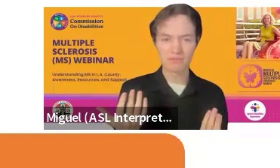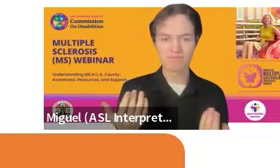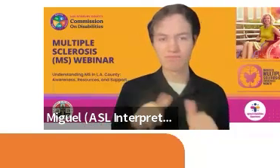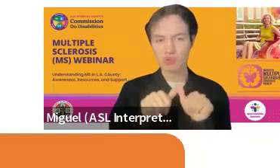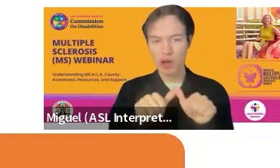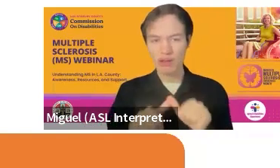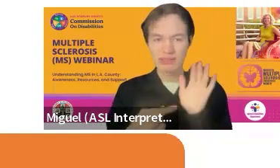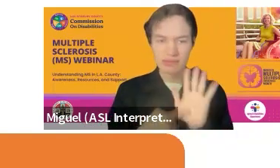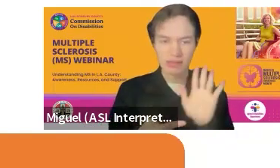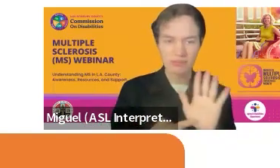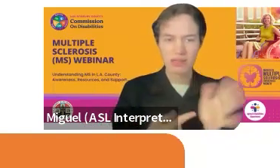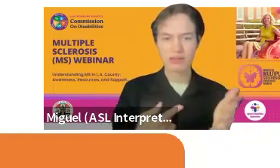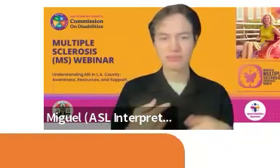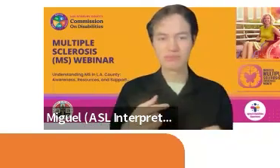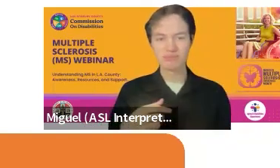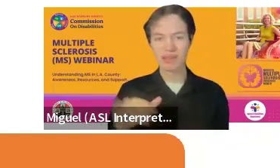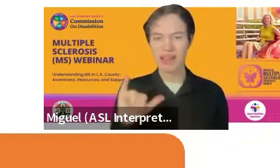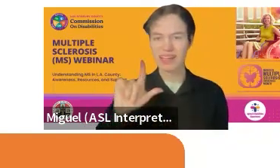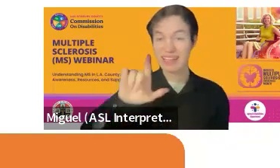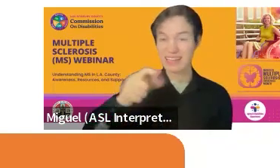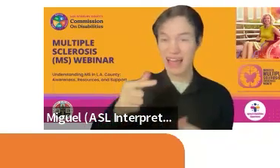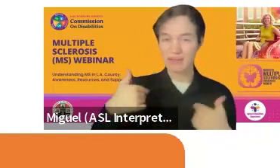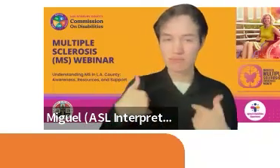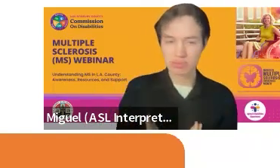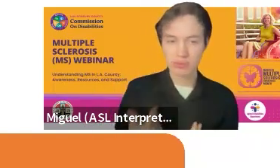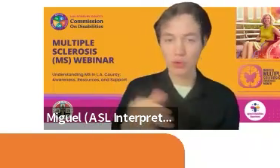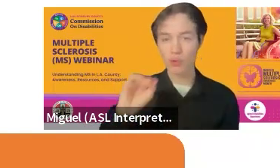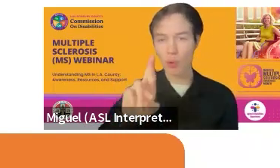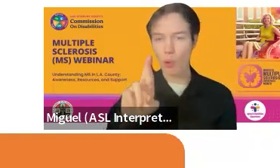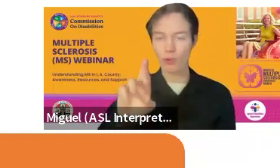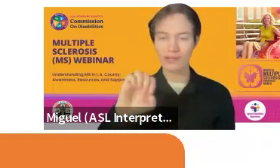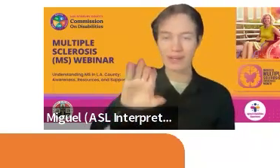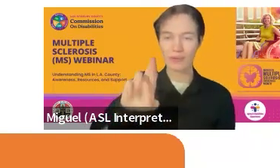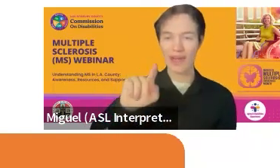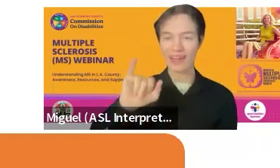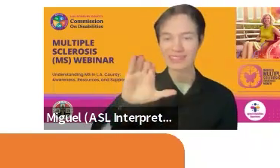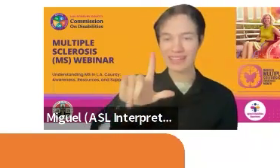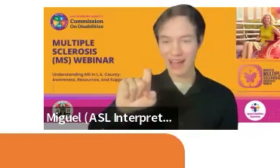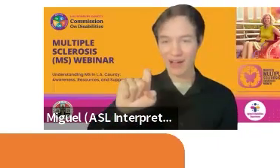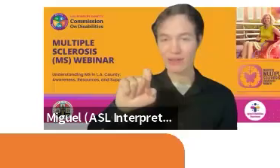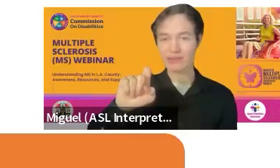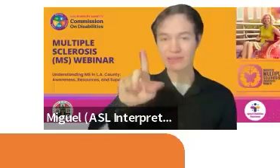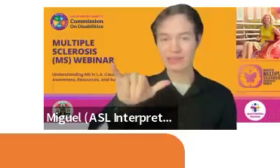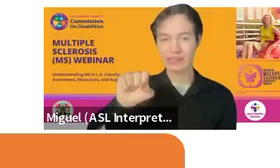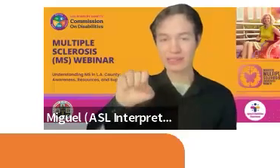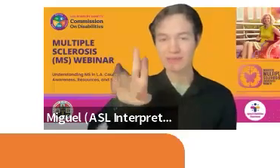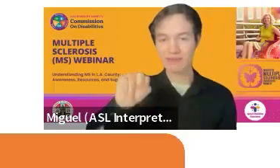this is a really classic case of MS, and it highlights a couple things. So one, it highlights this